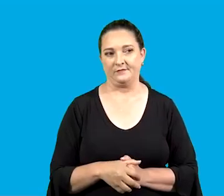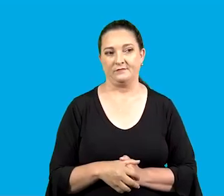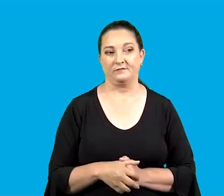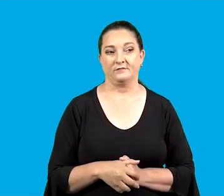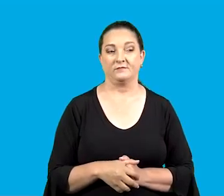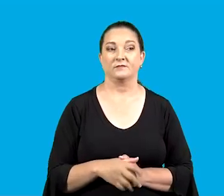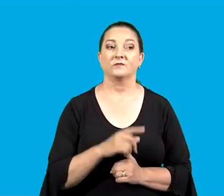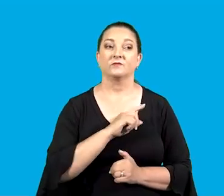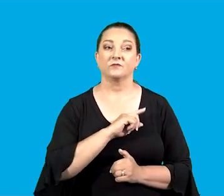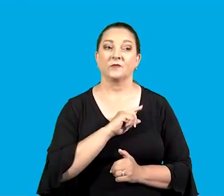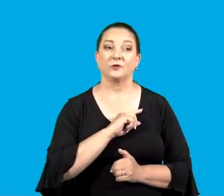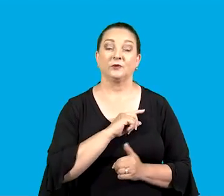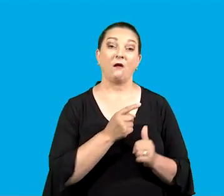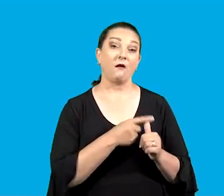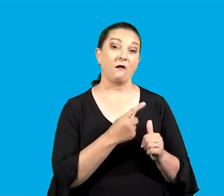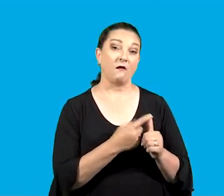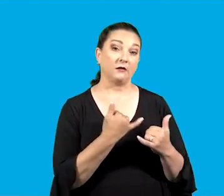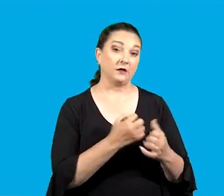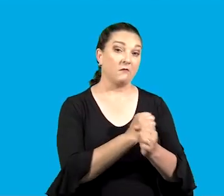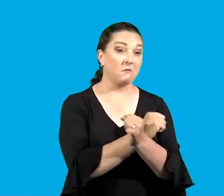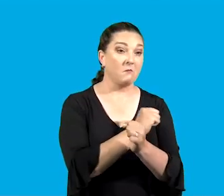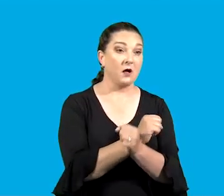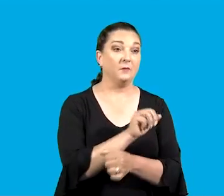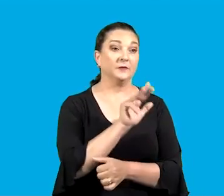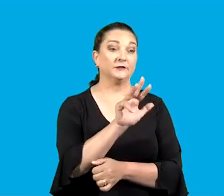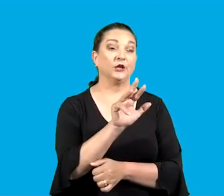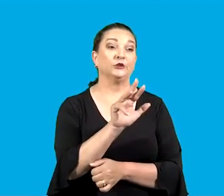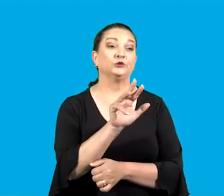that amount, multiply by 92.5,